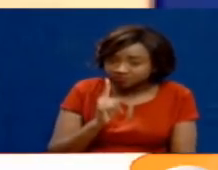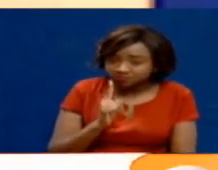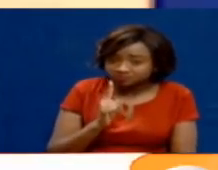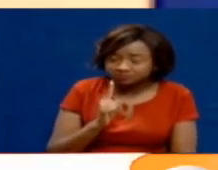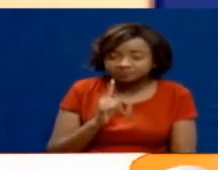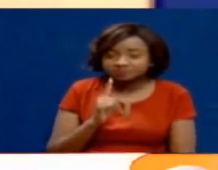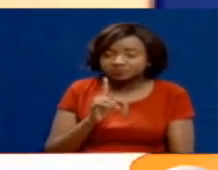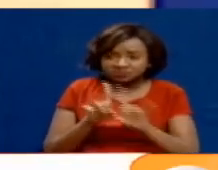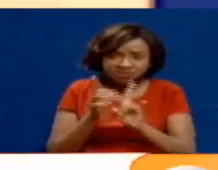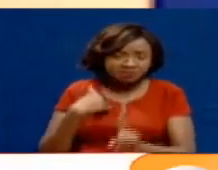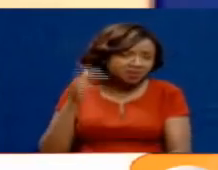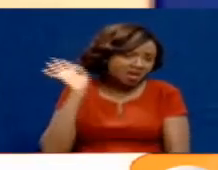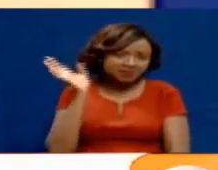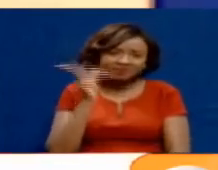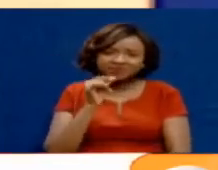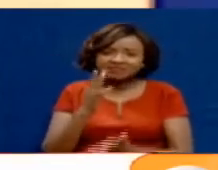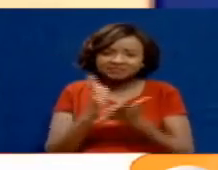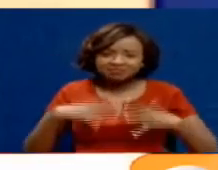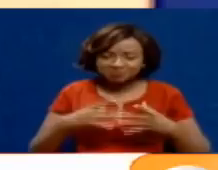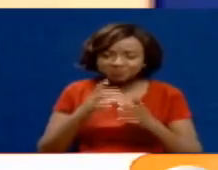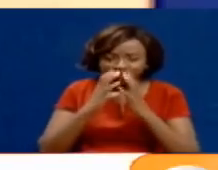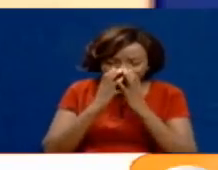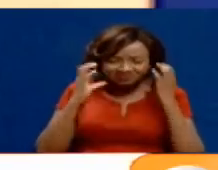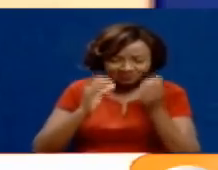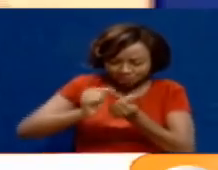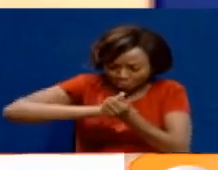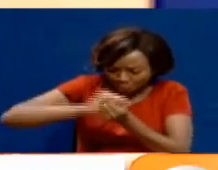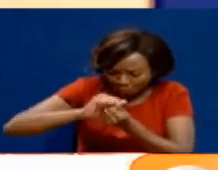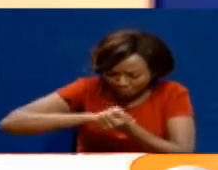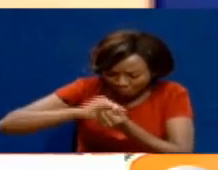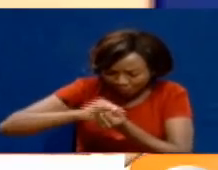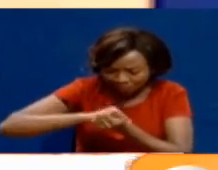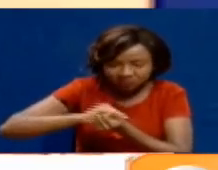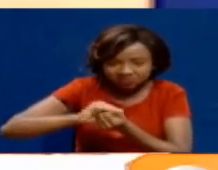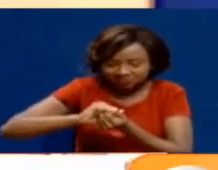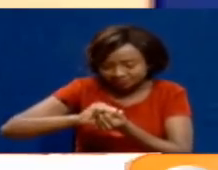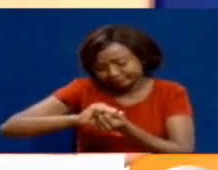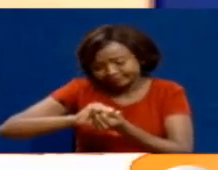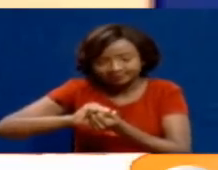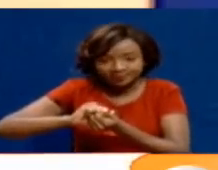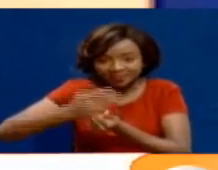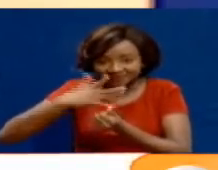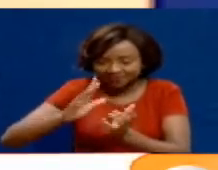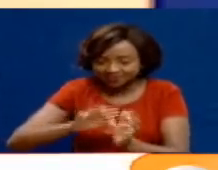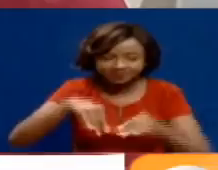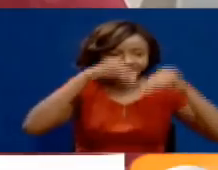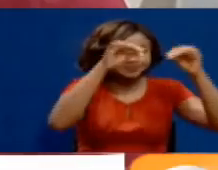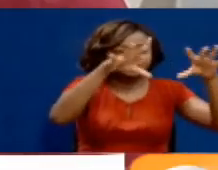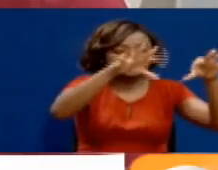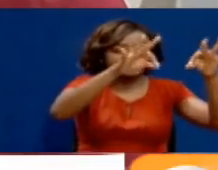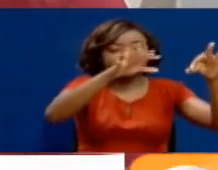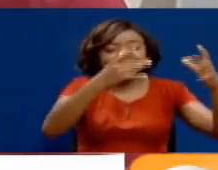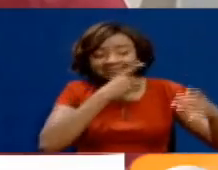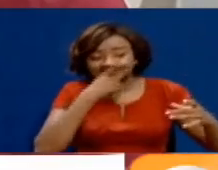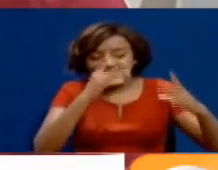some people were cleaning the masks and reusing. Is that recommended at all? Not at all. I